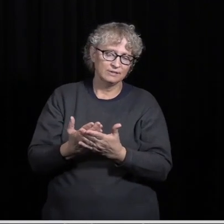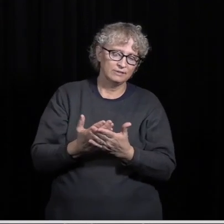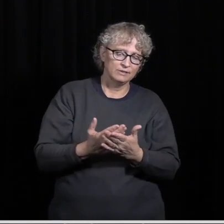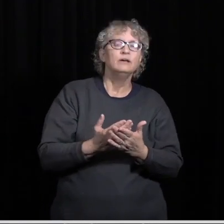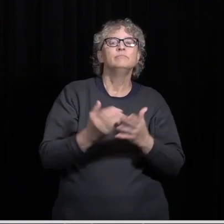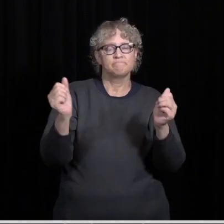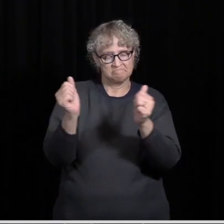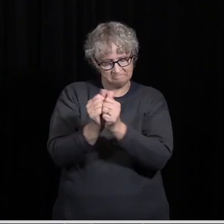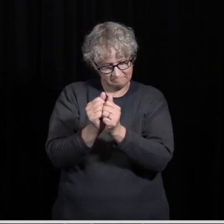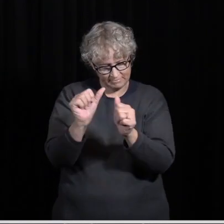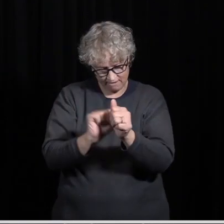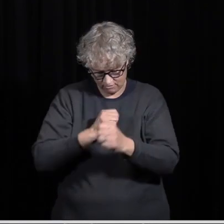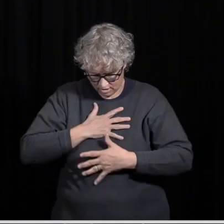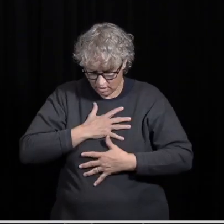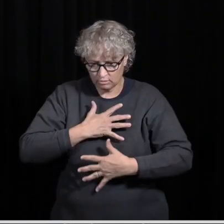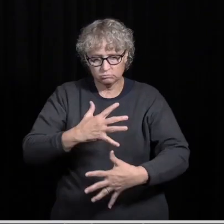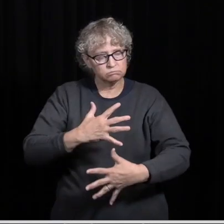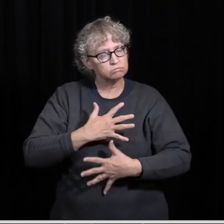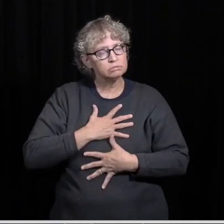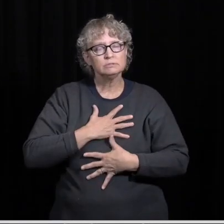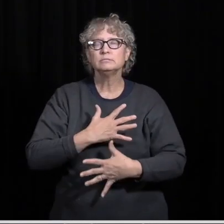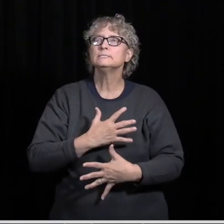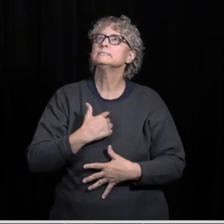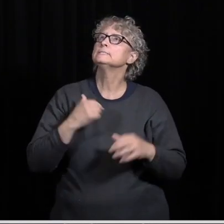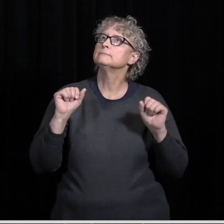good. With every breath that I am